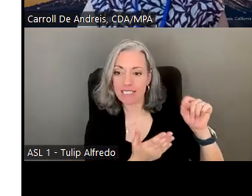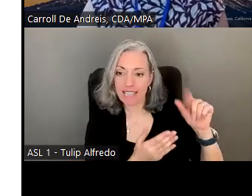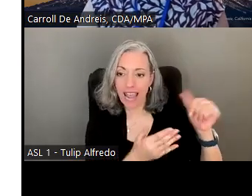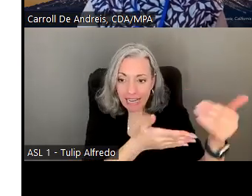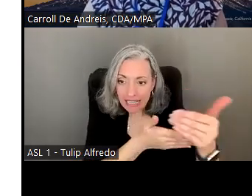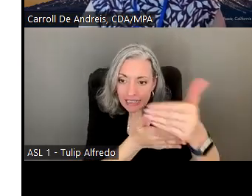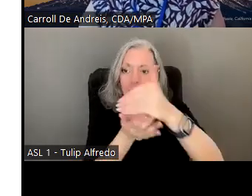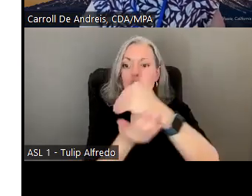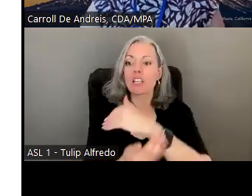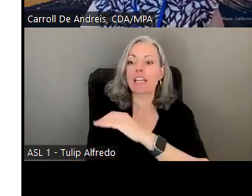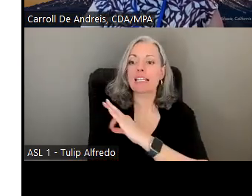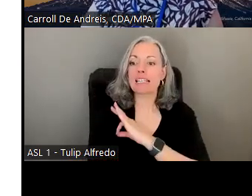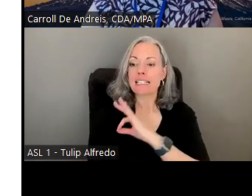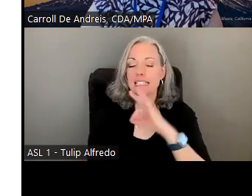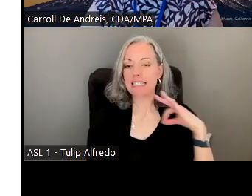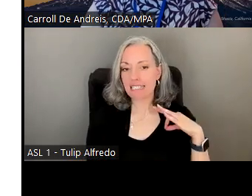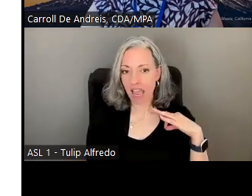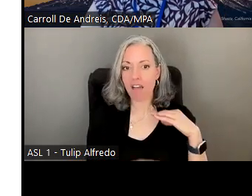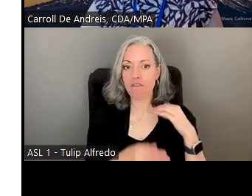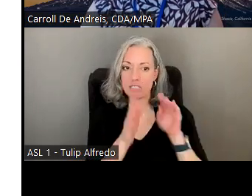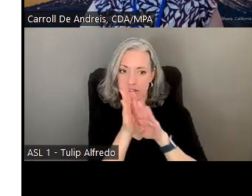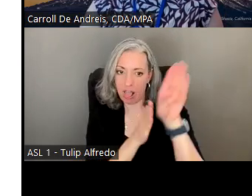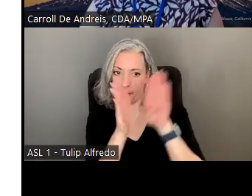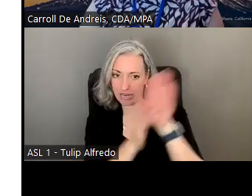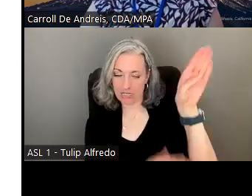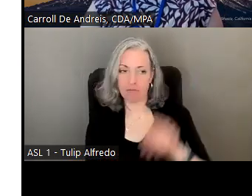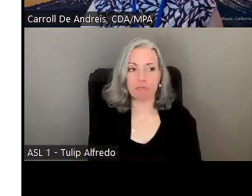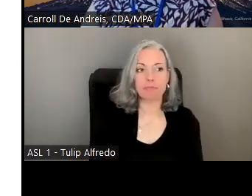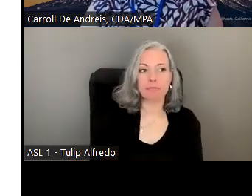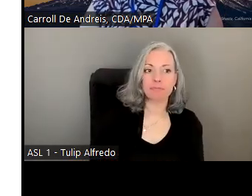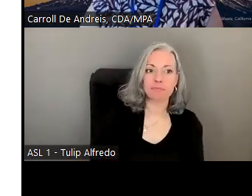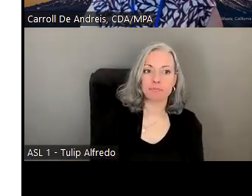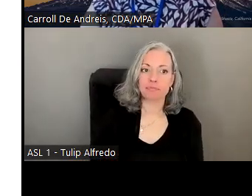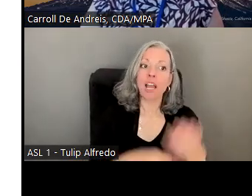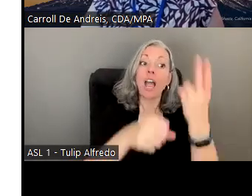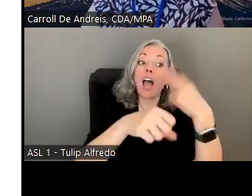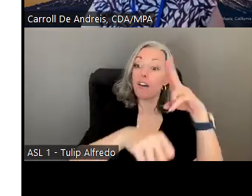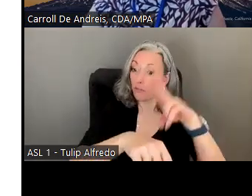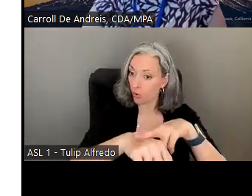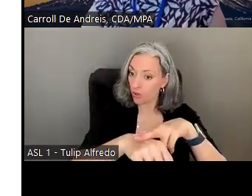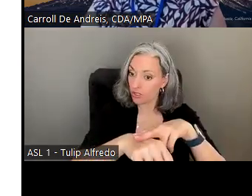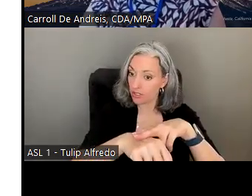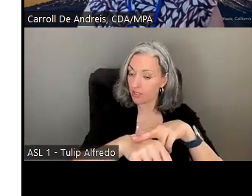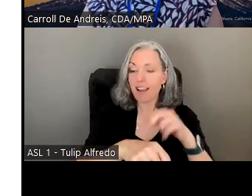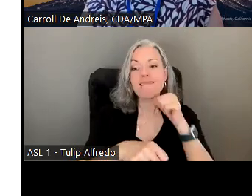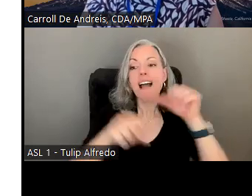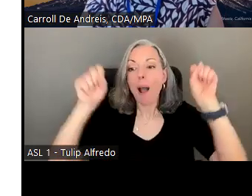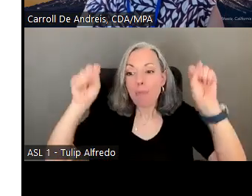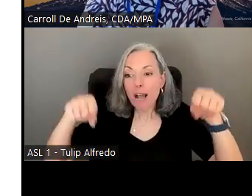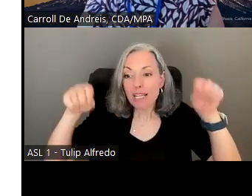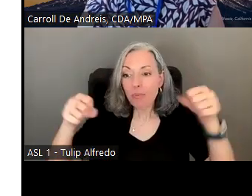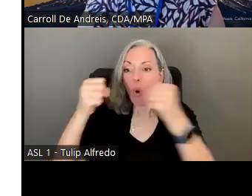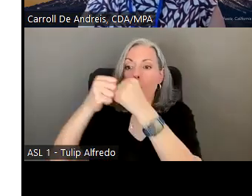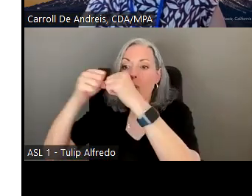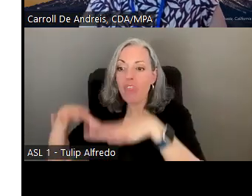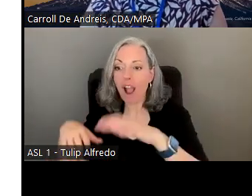staff development. Next slide. And of course, we could not do this without our